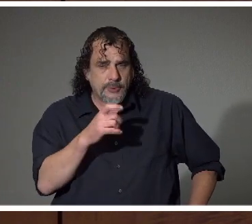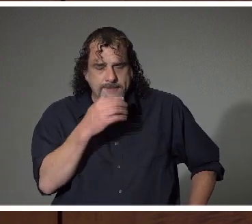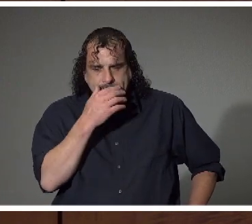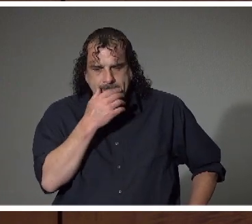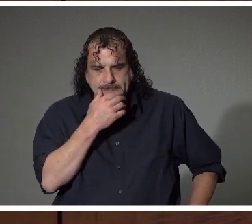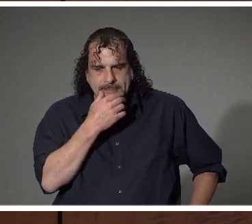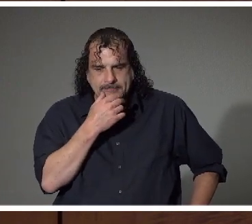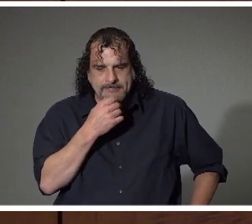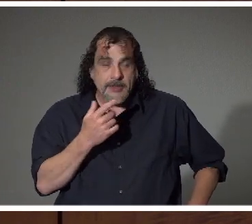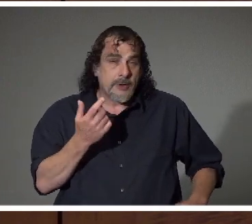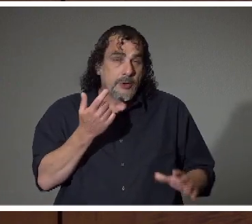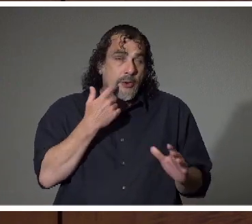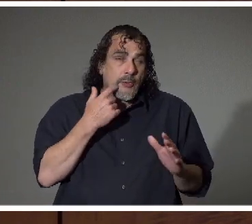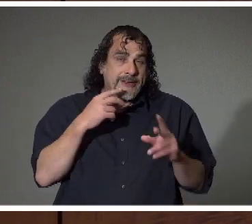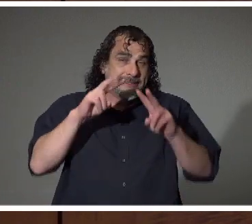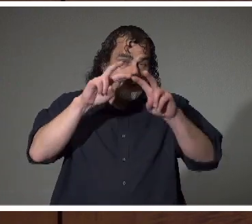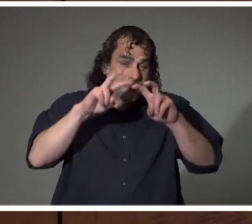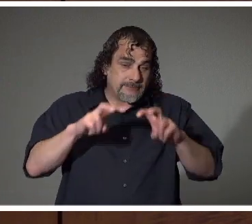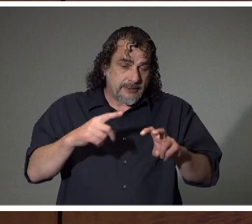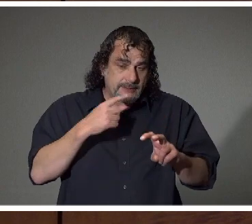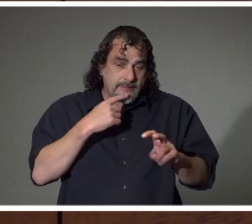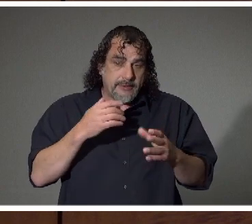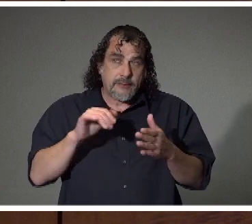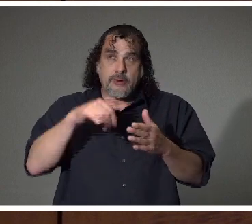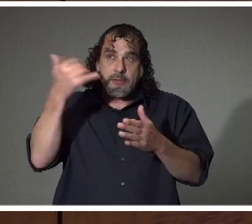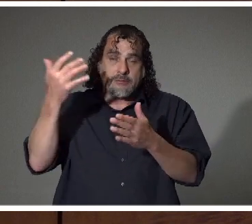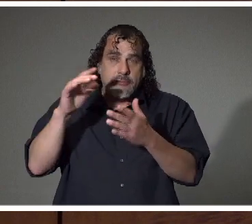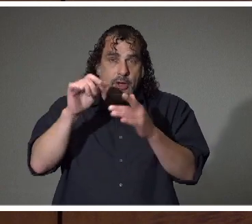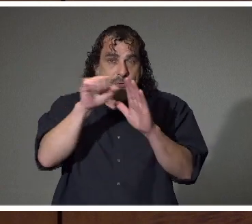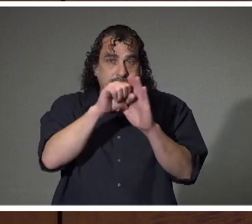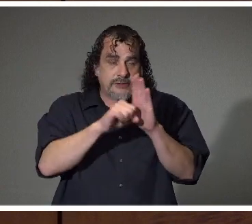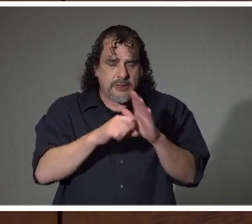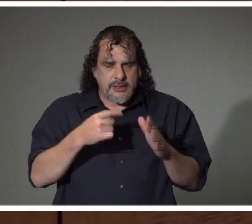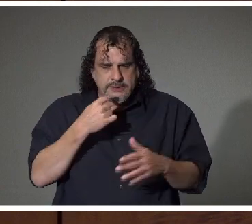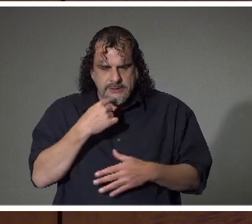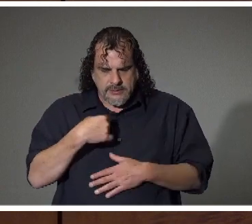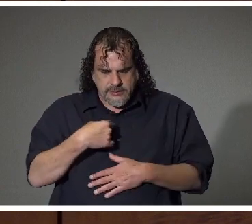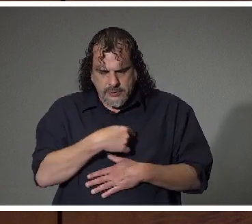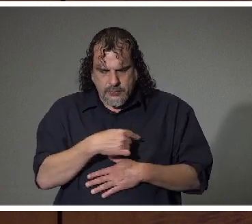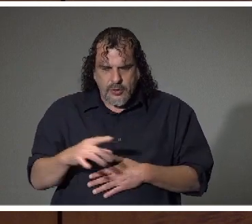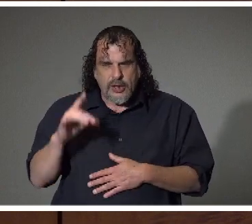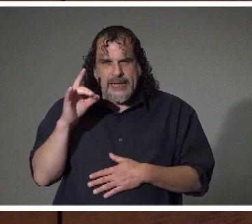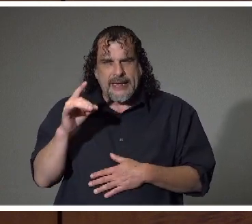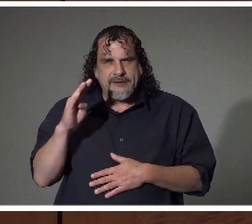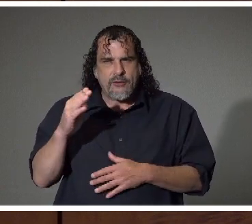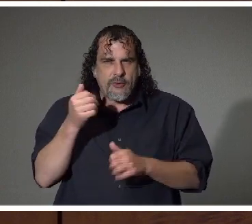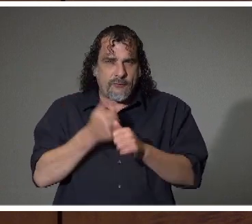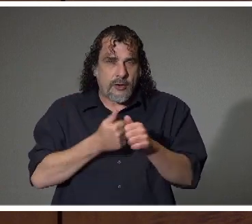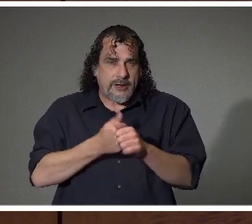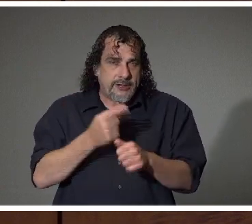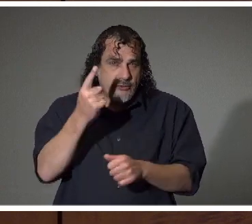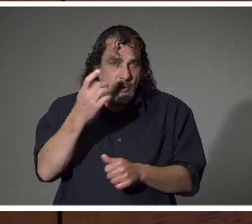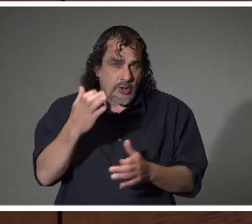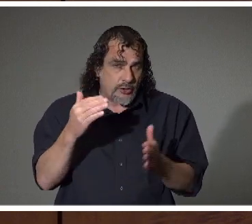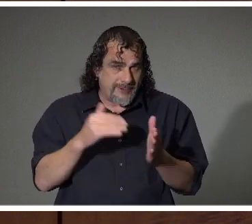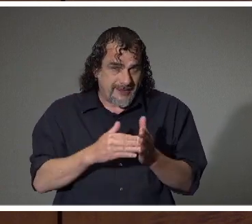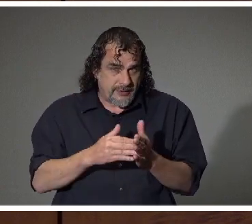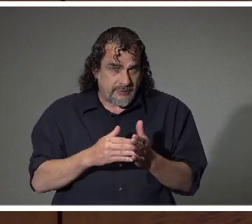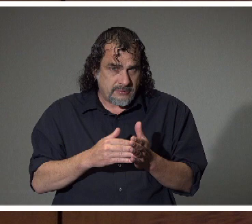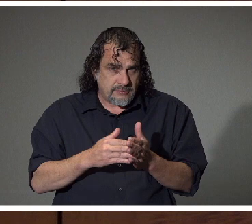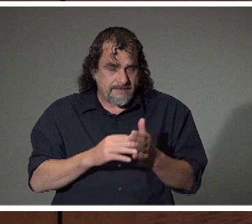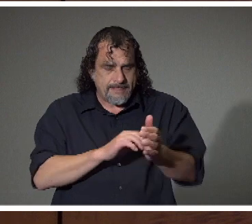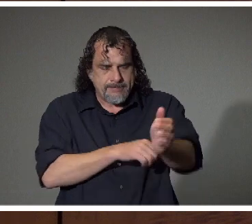recent publications comparing us with other states in the New York Times put us at 84 per 100,000, which was